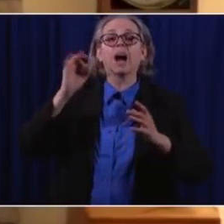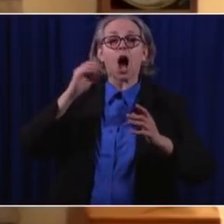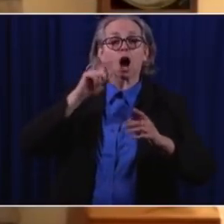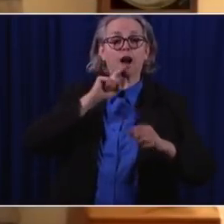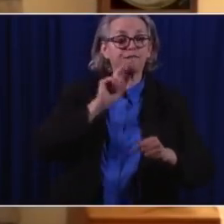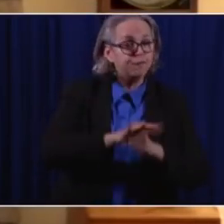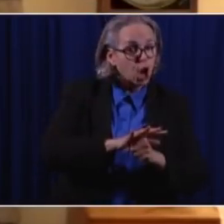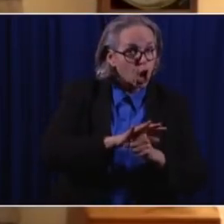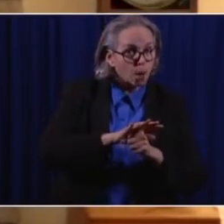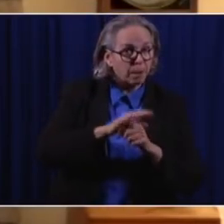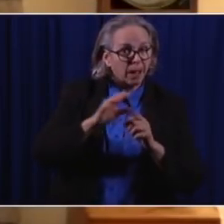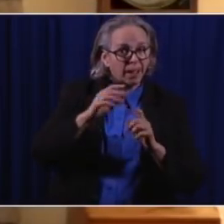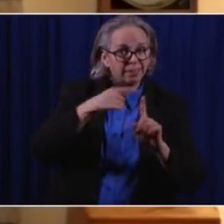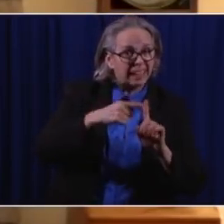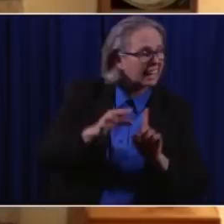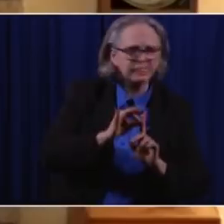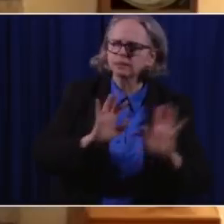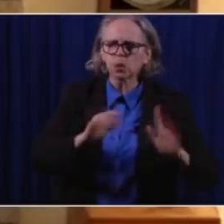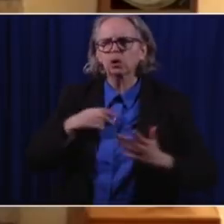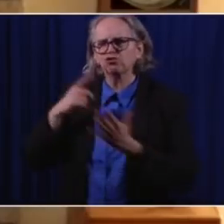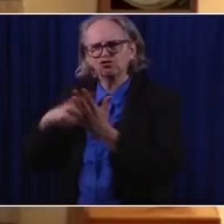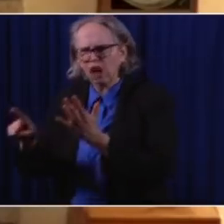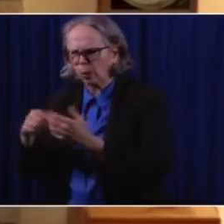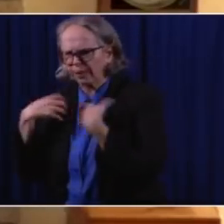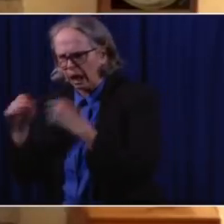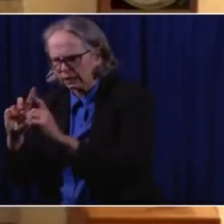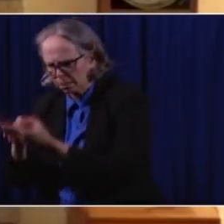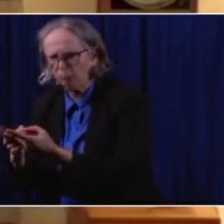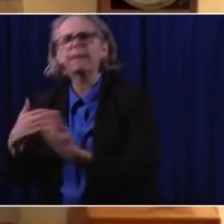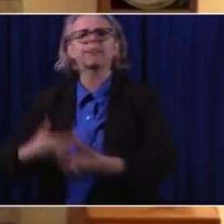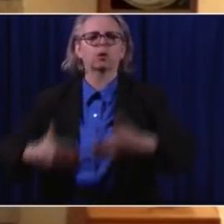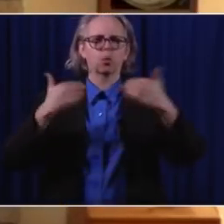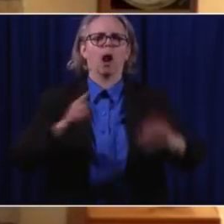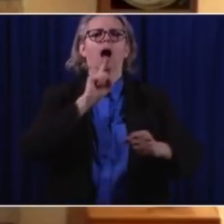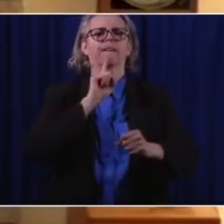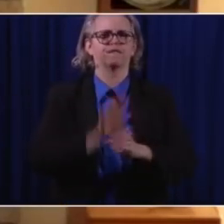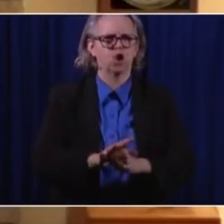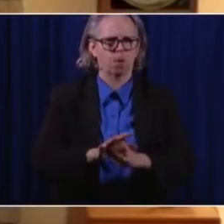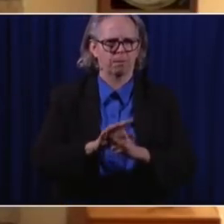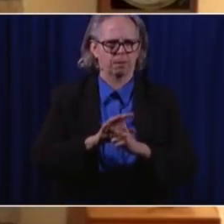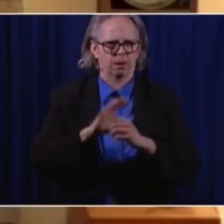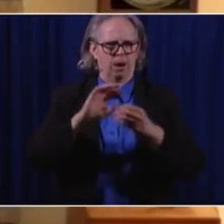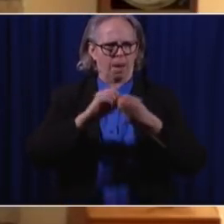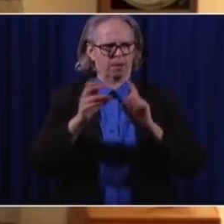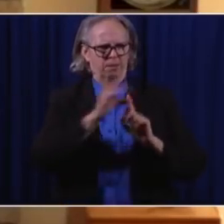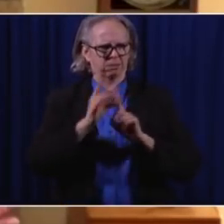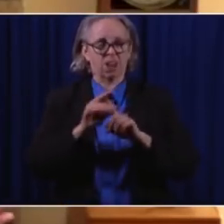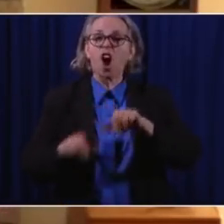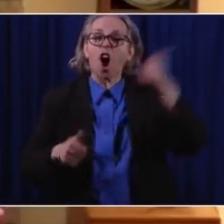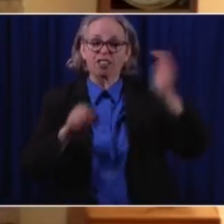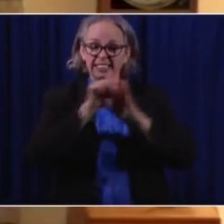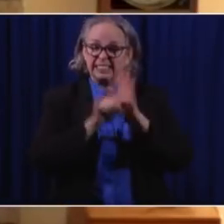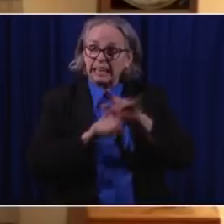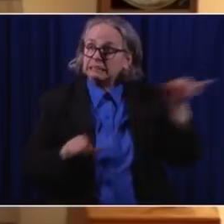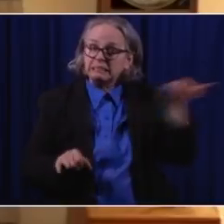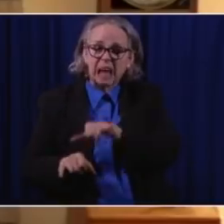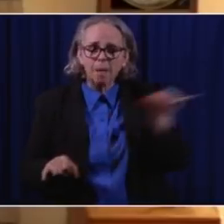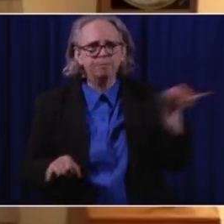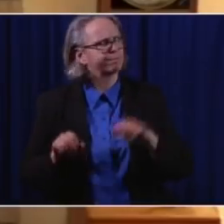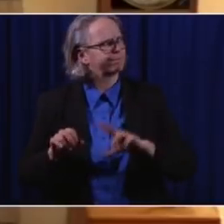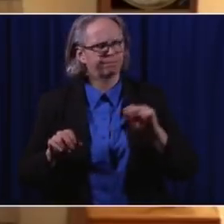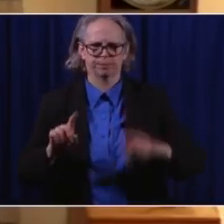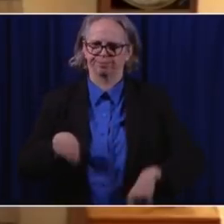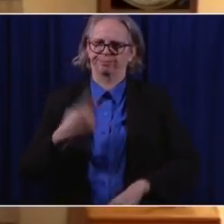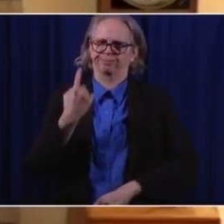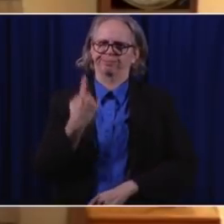checking. Most states, I'm told, most states are not doing that they're just throwing those directly in. And I